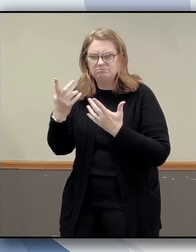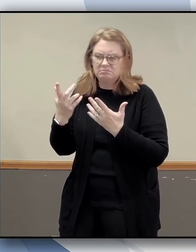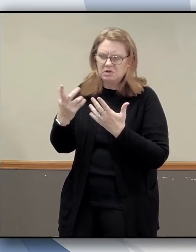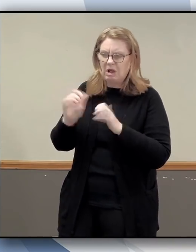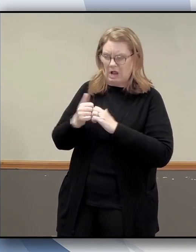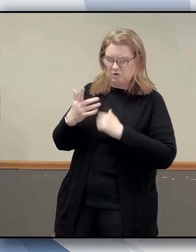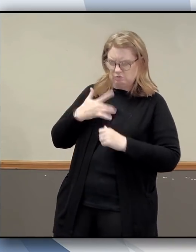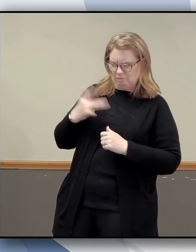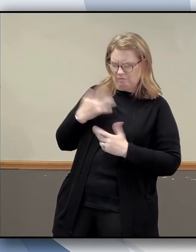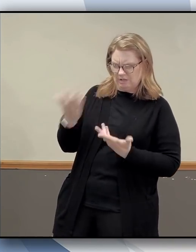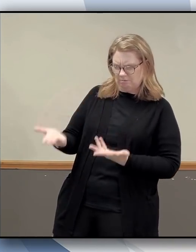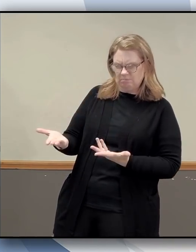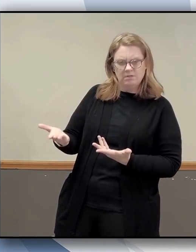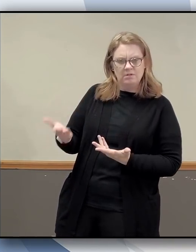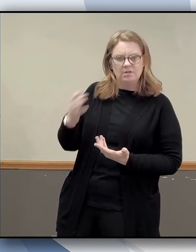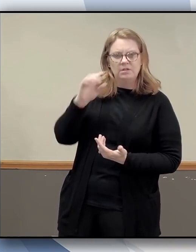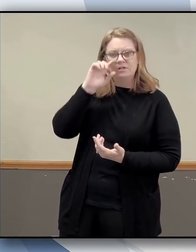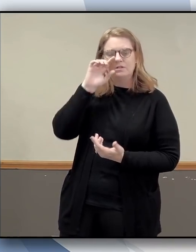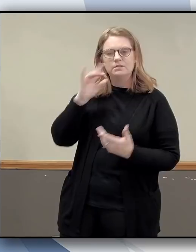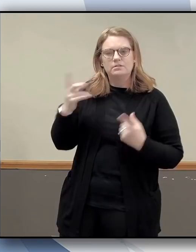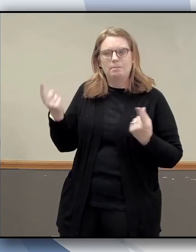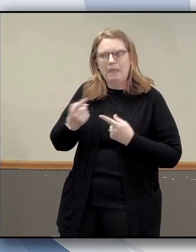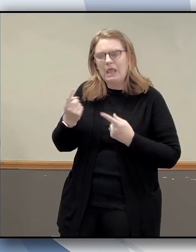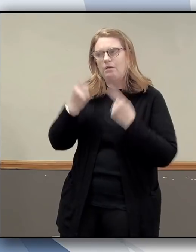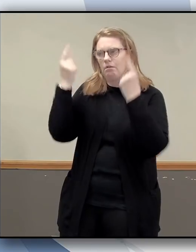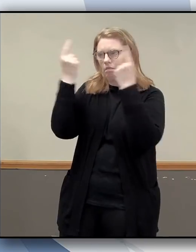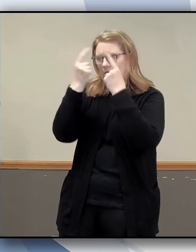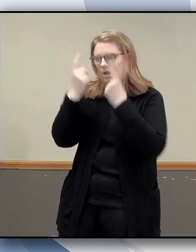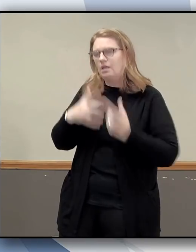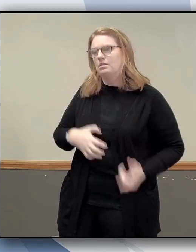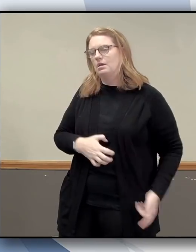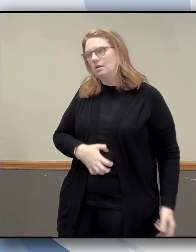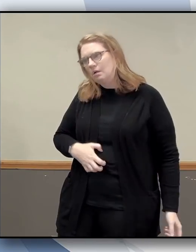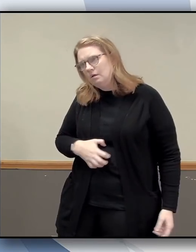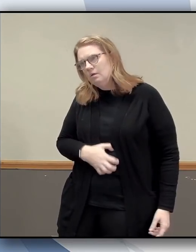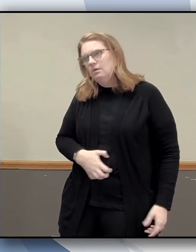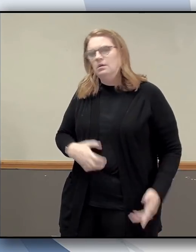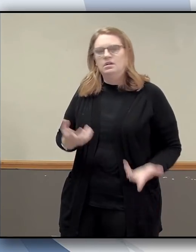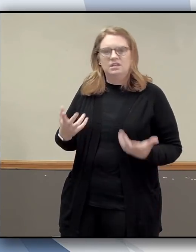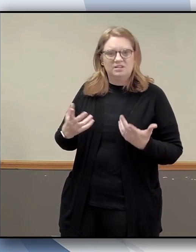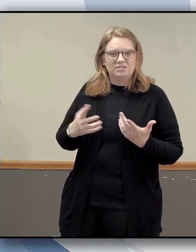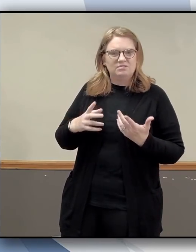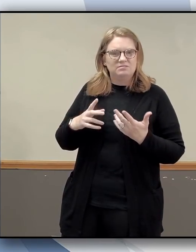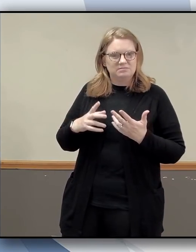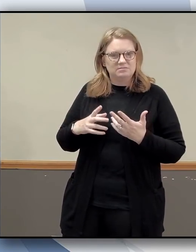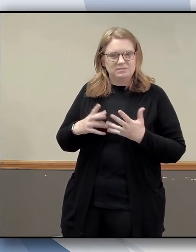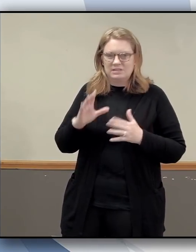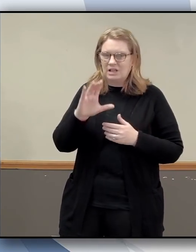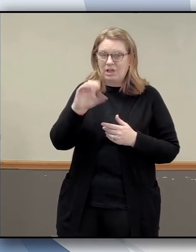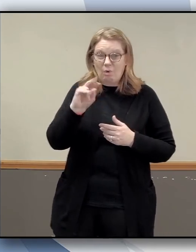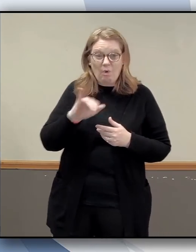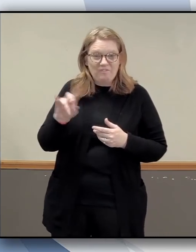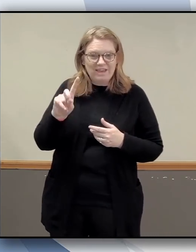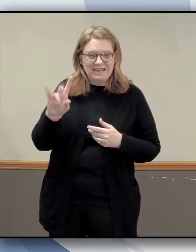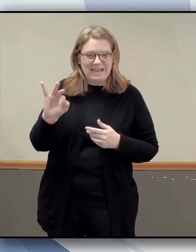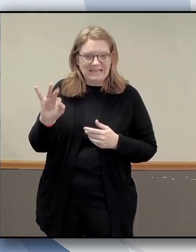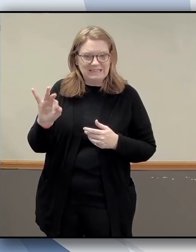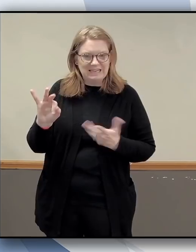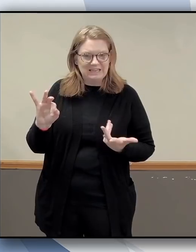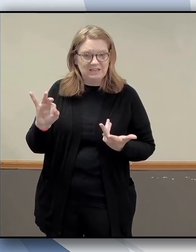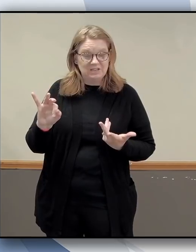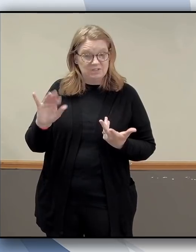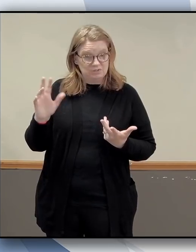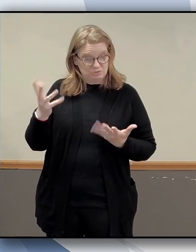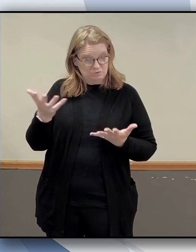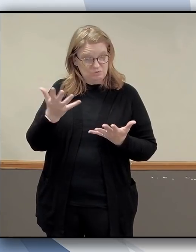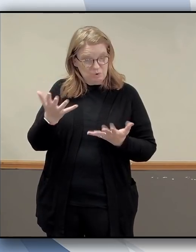felt, the pain, the headache, the nausea, the other side effects, COVID-19 is not something that you want to get and